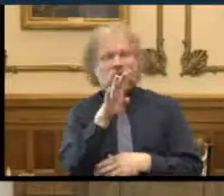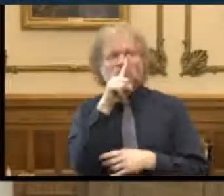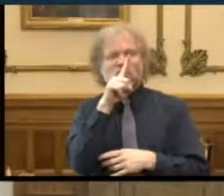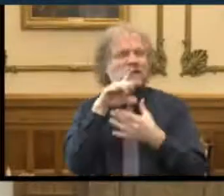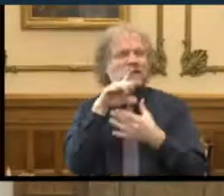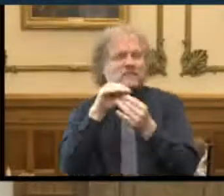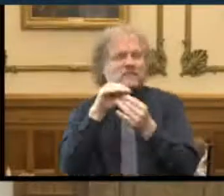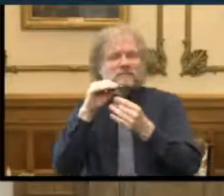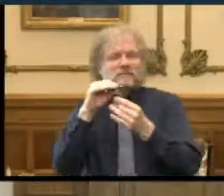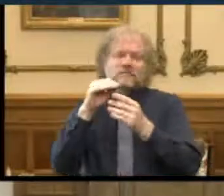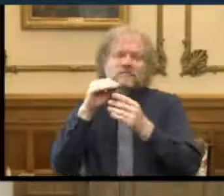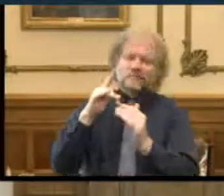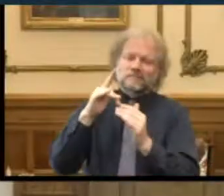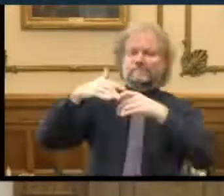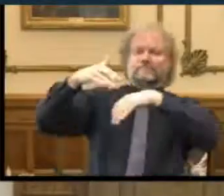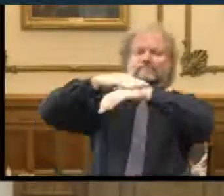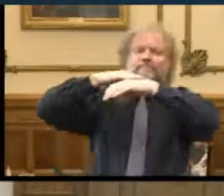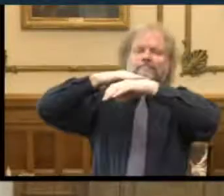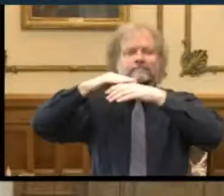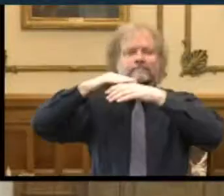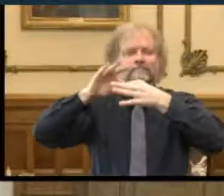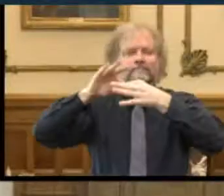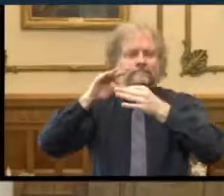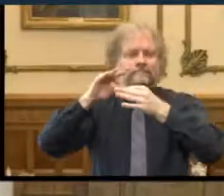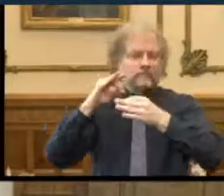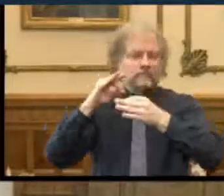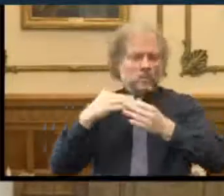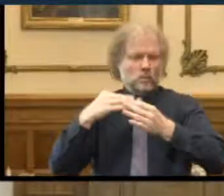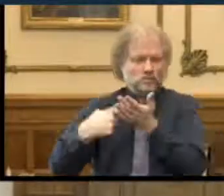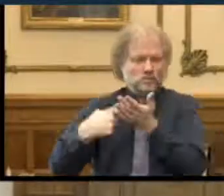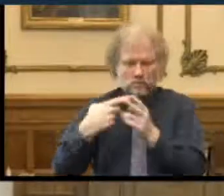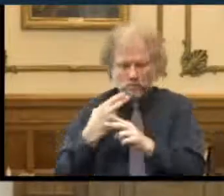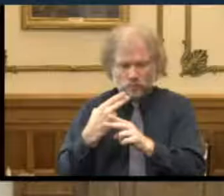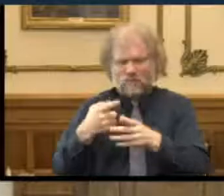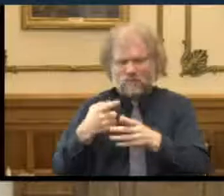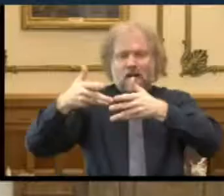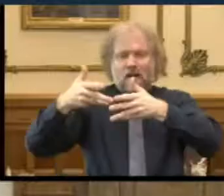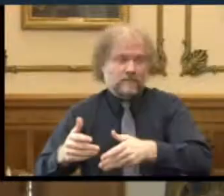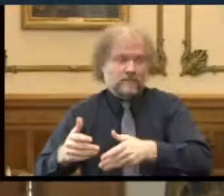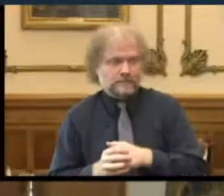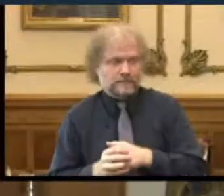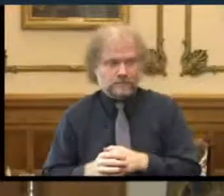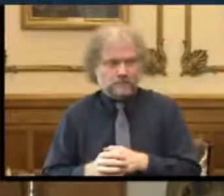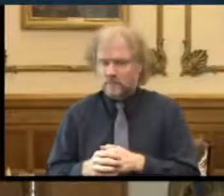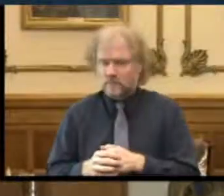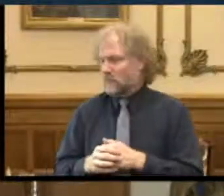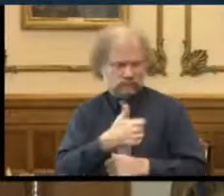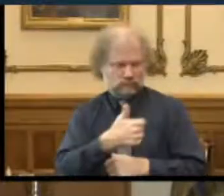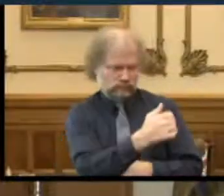thumbnail sketch or a high-level sketch of what we've gone through and what we have left. Okay.